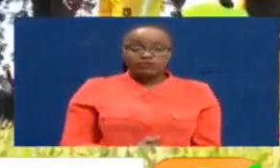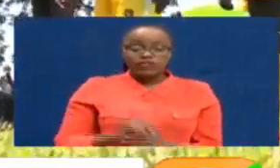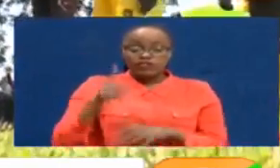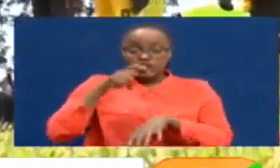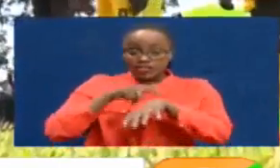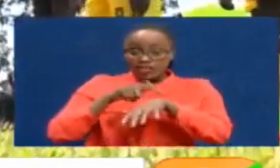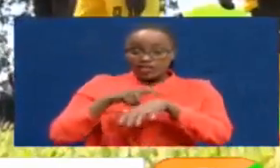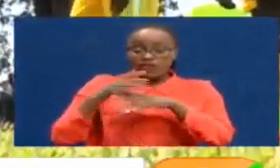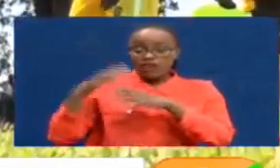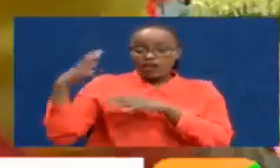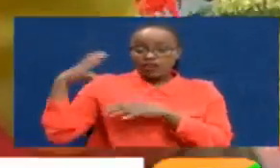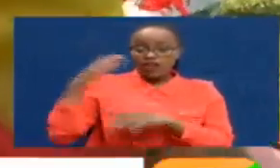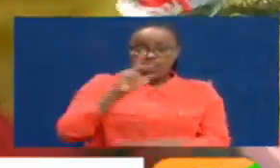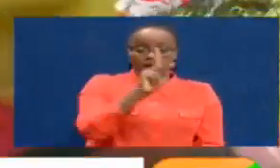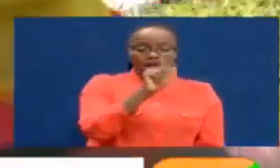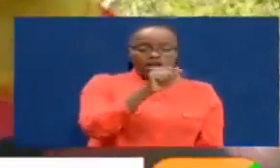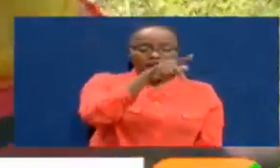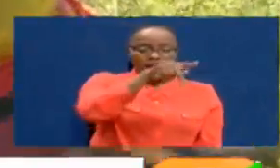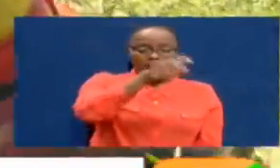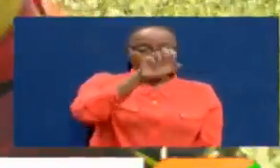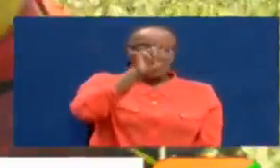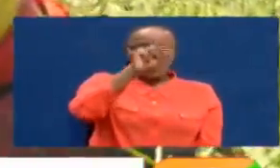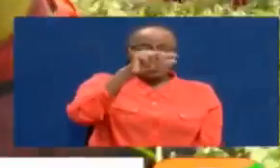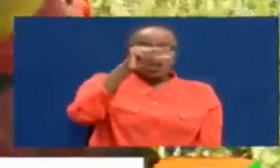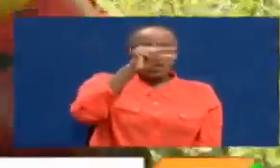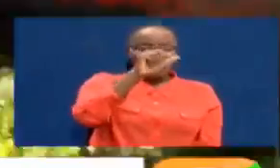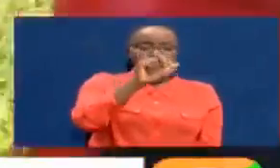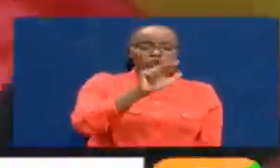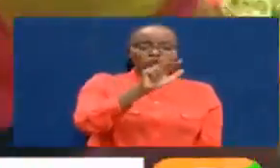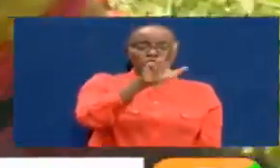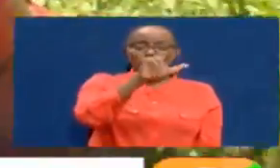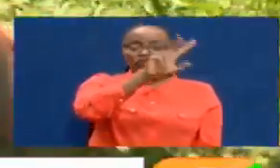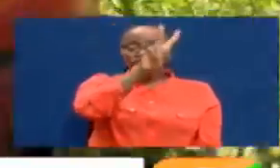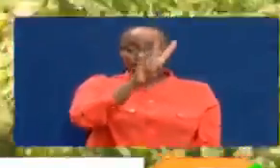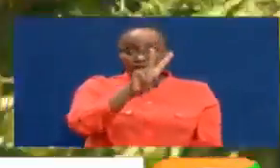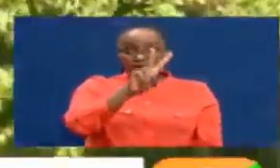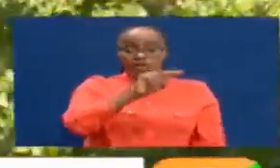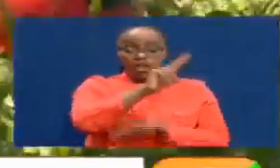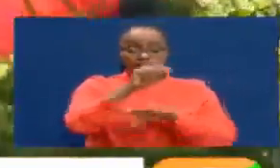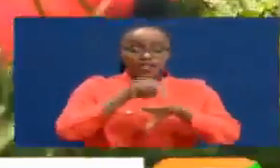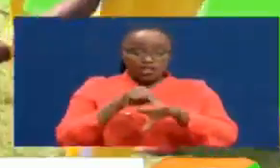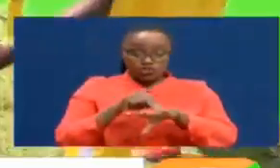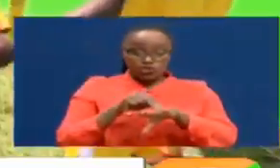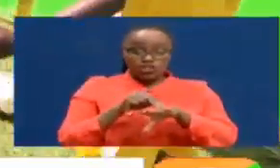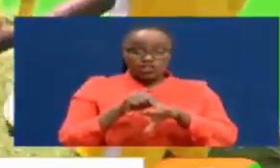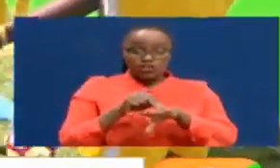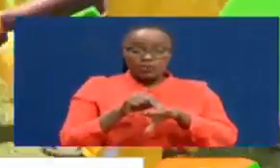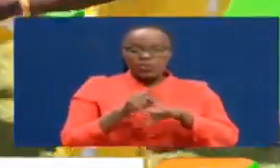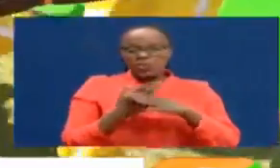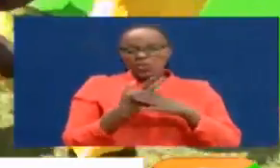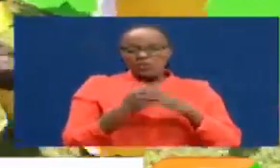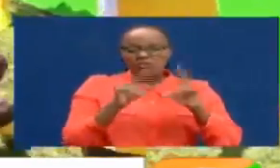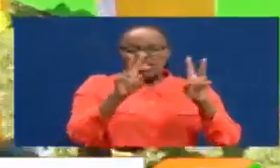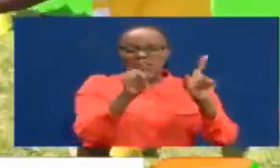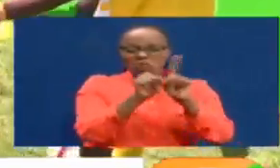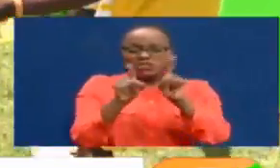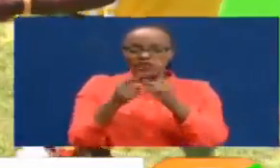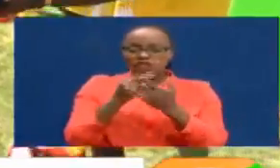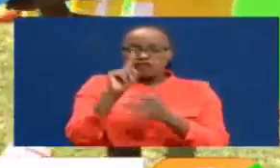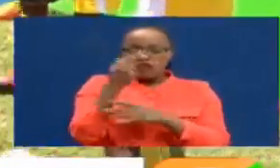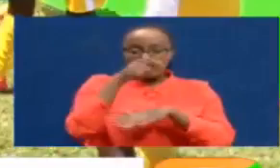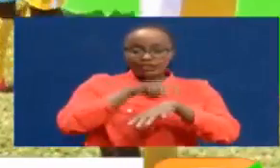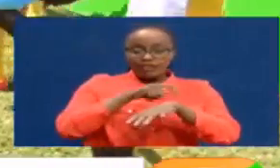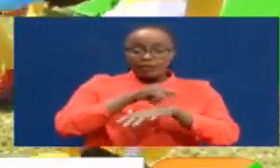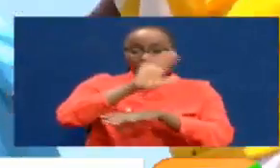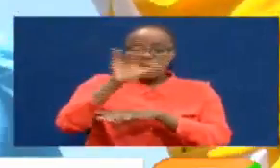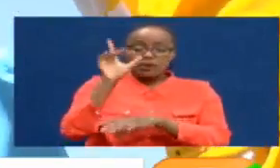Season 1 national champions Kapenguria heroes are back in contention for a second national title. The hunger for the success witnessed in season 1